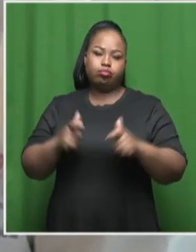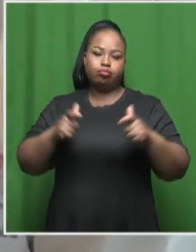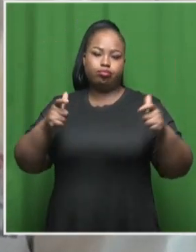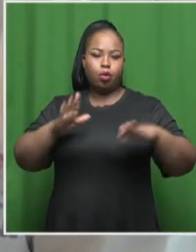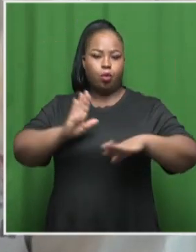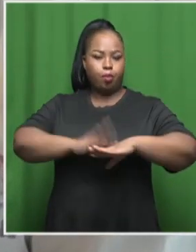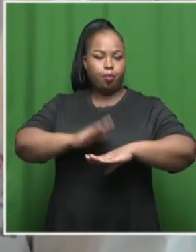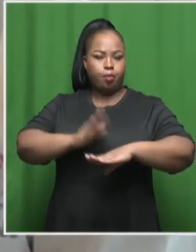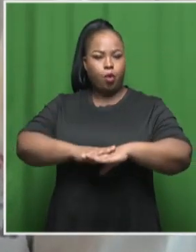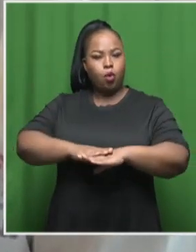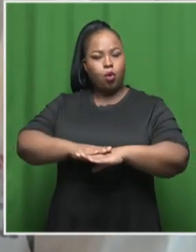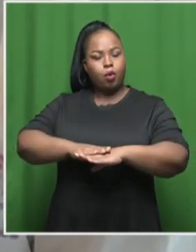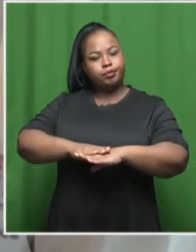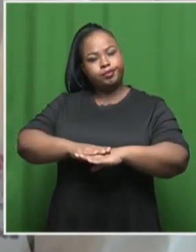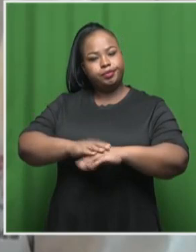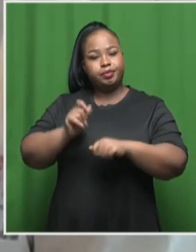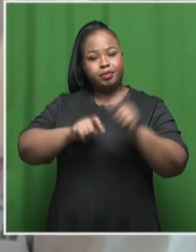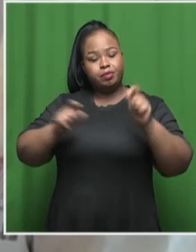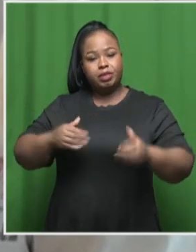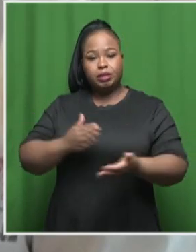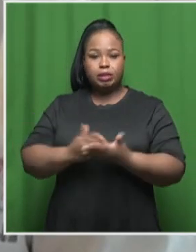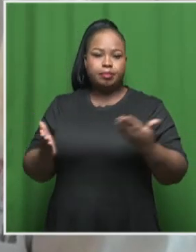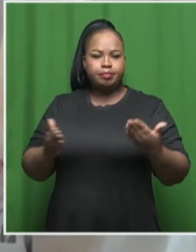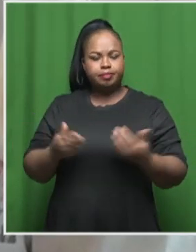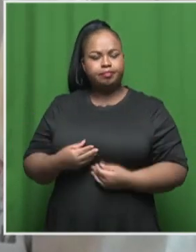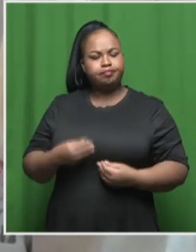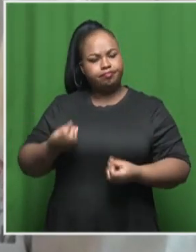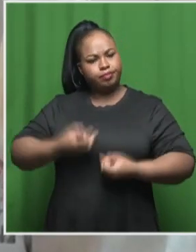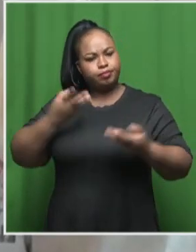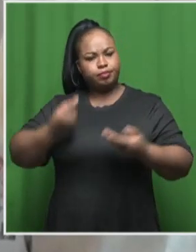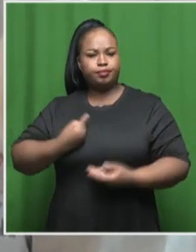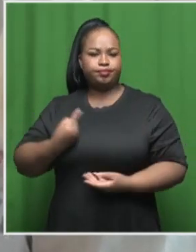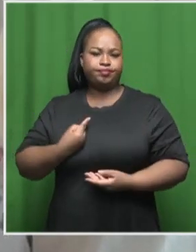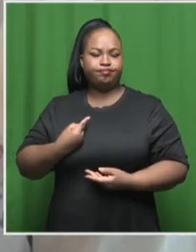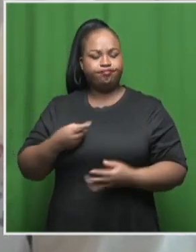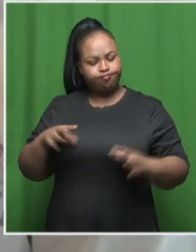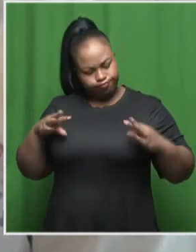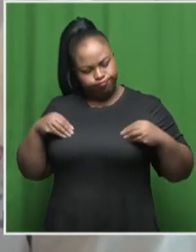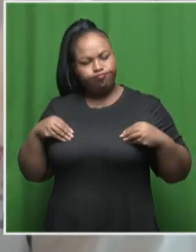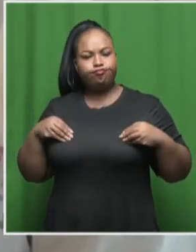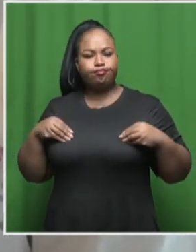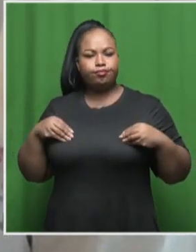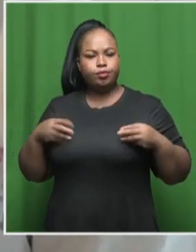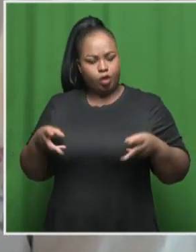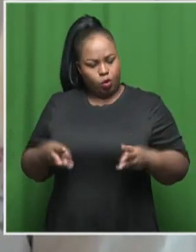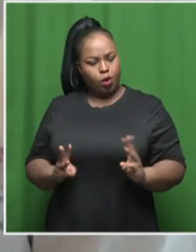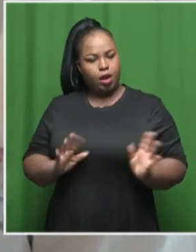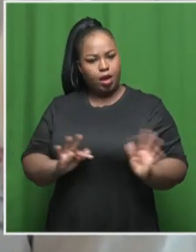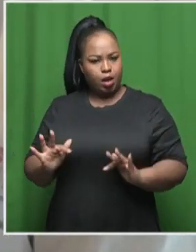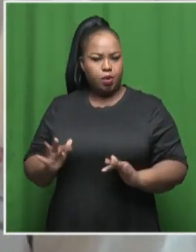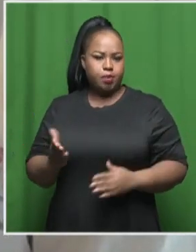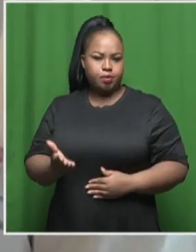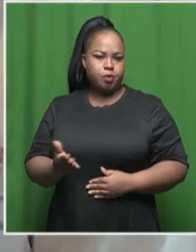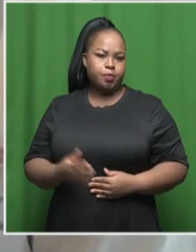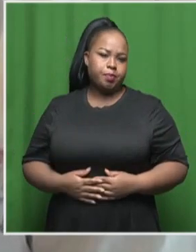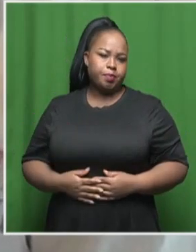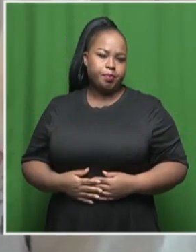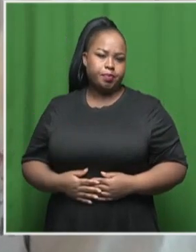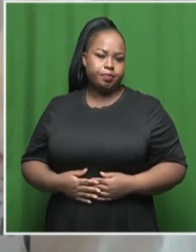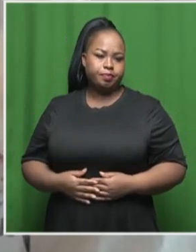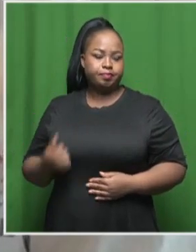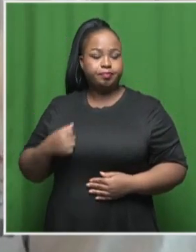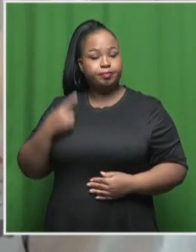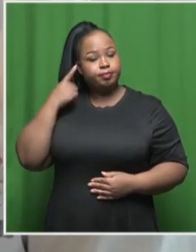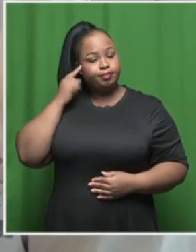in people being more self-expressive and being accepted in that way by industries. And I